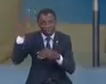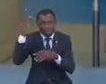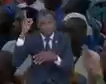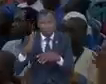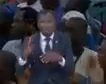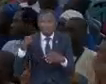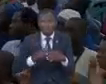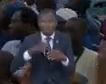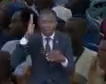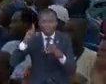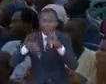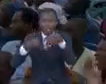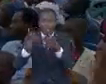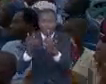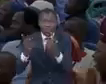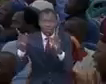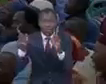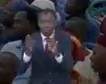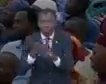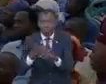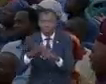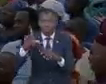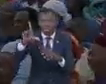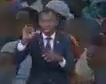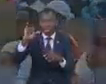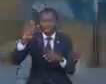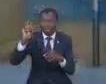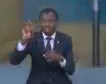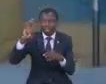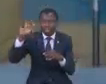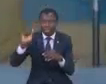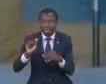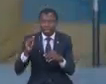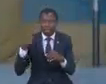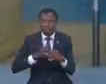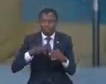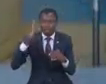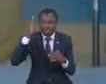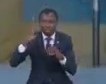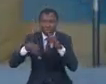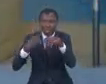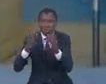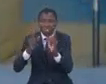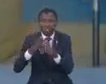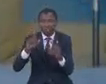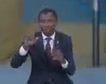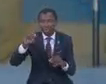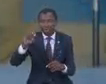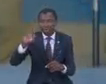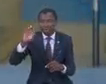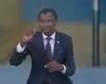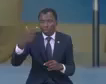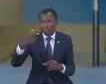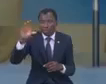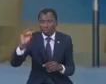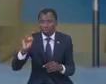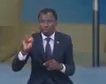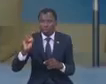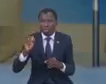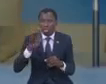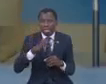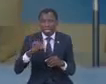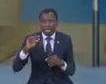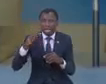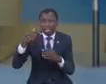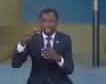And then early next year, we'll be going to Togo. And Ghana